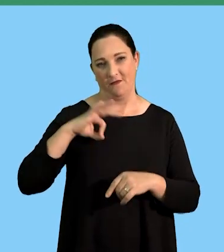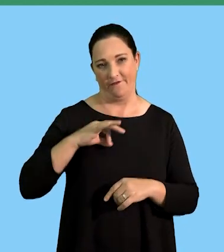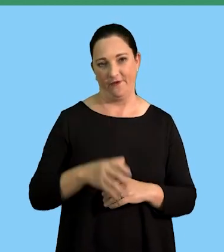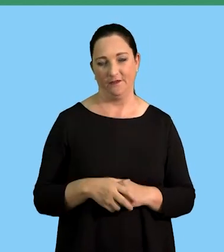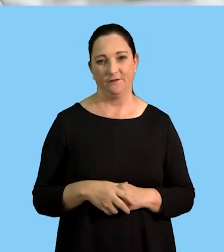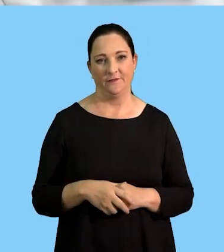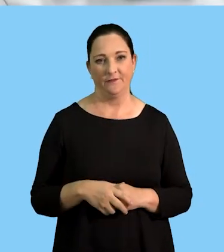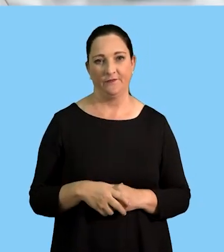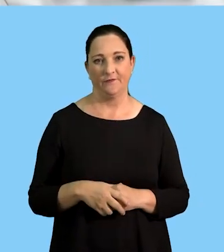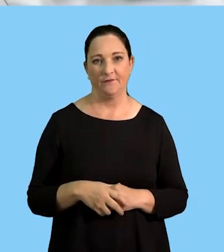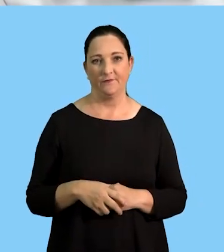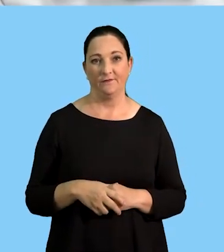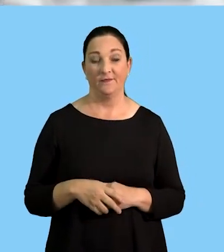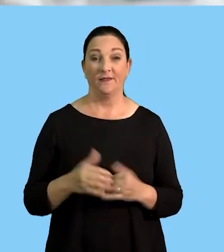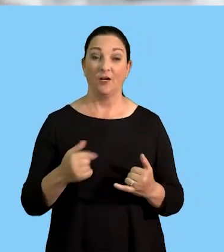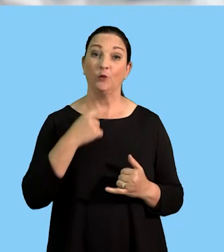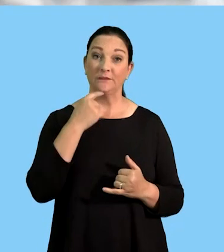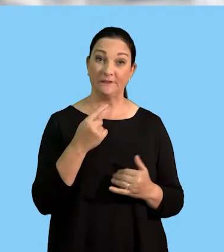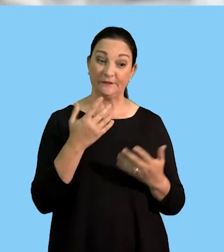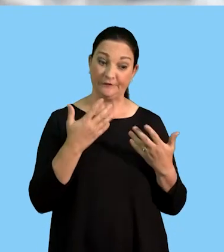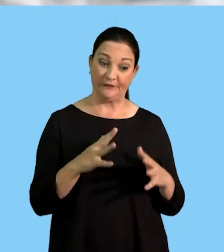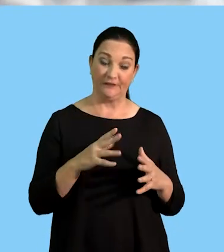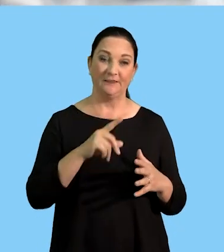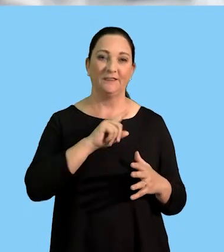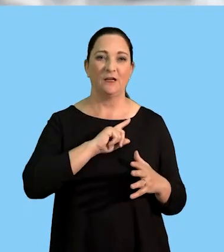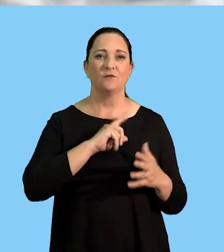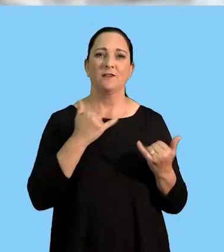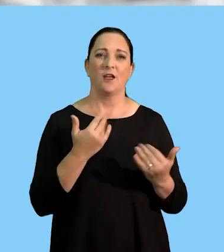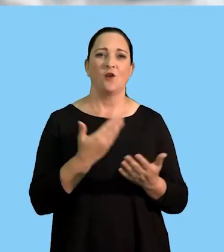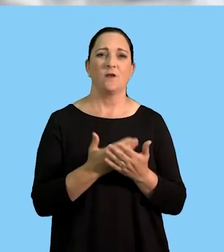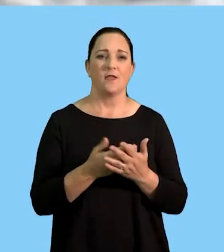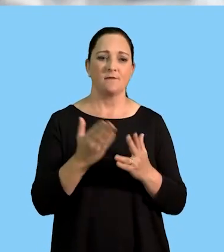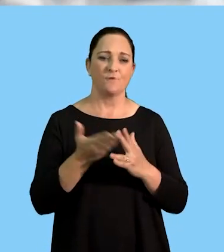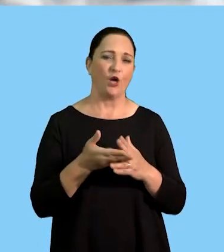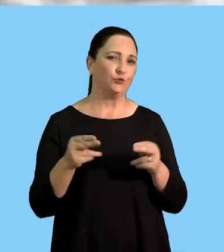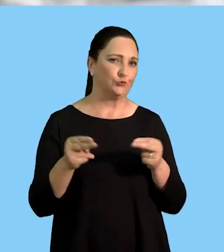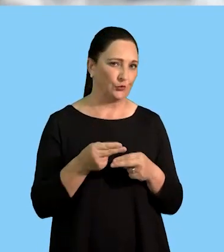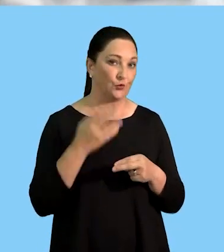So with that being said, let us take